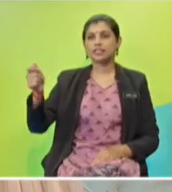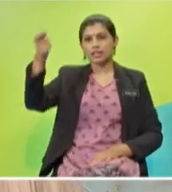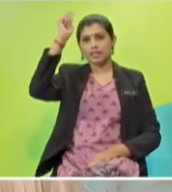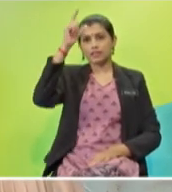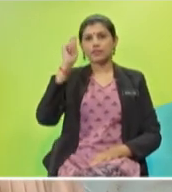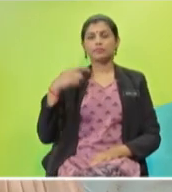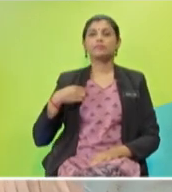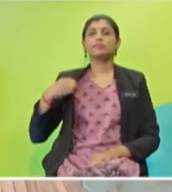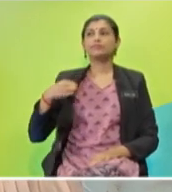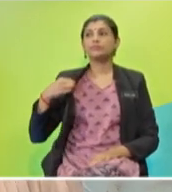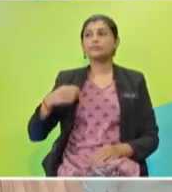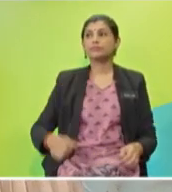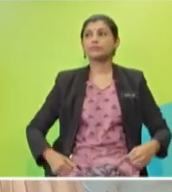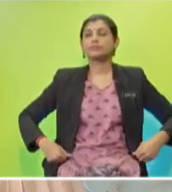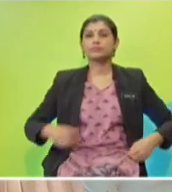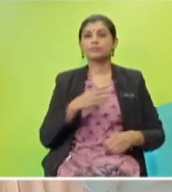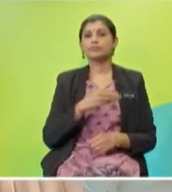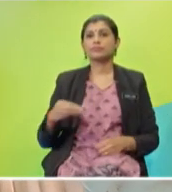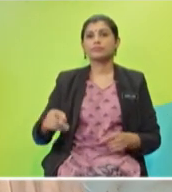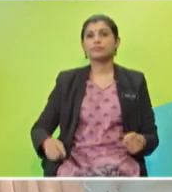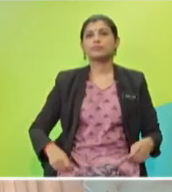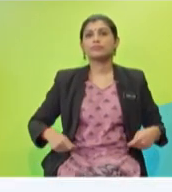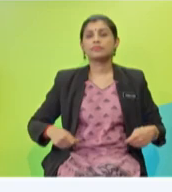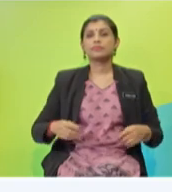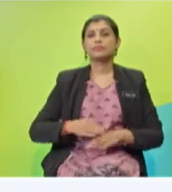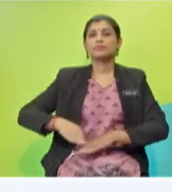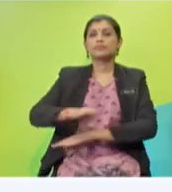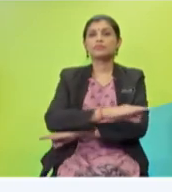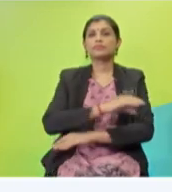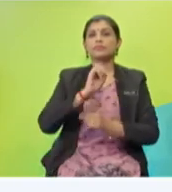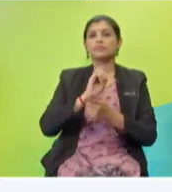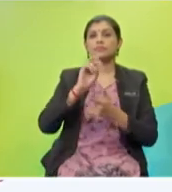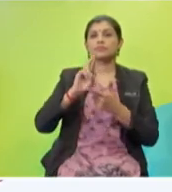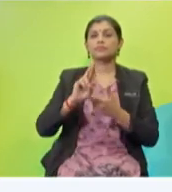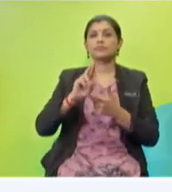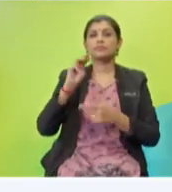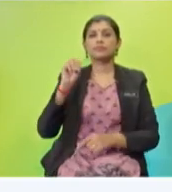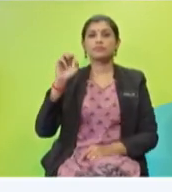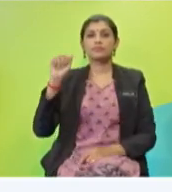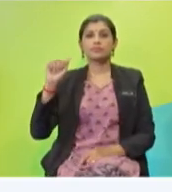t-shirt, trousers and trainers. Going to the field or going to the mall.